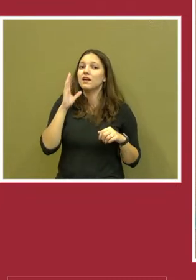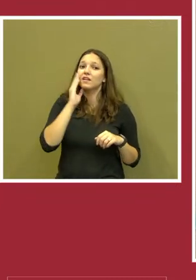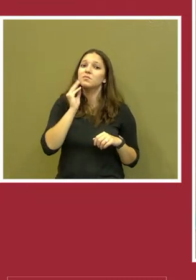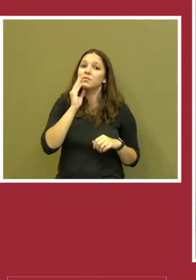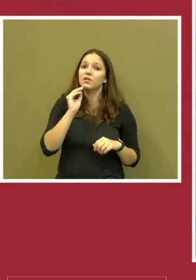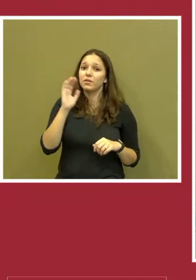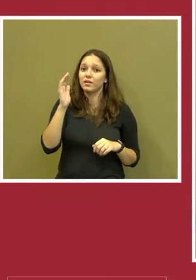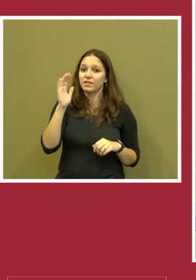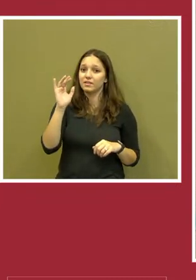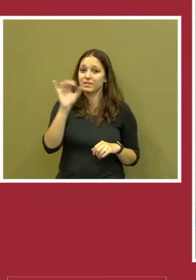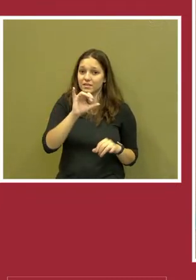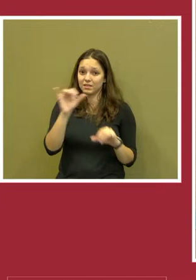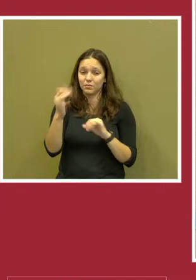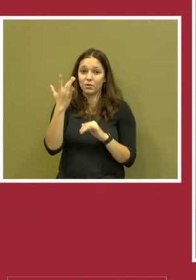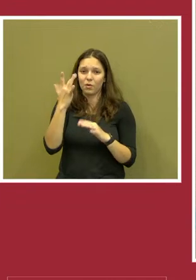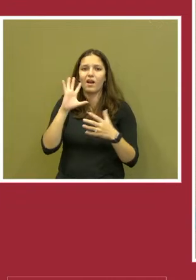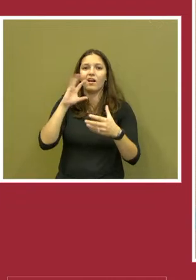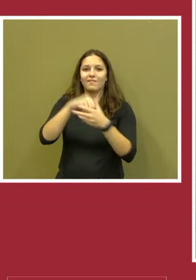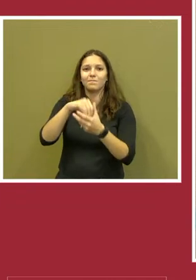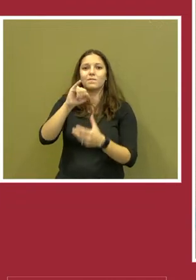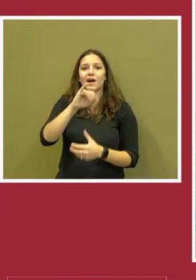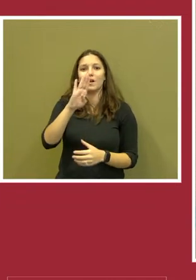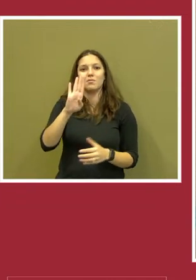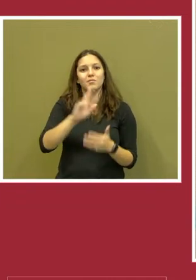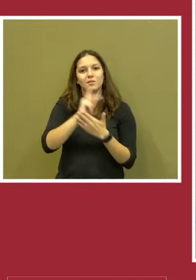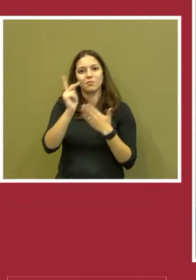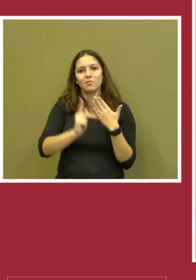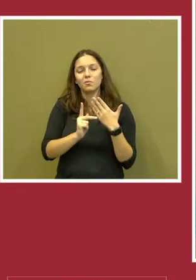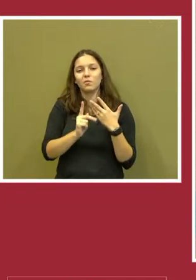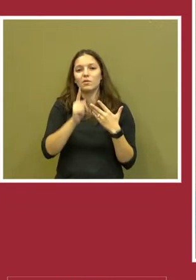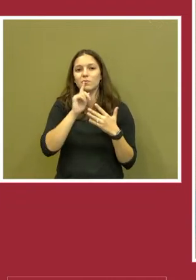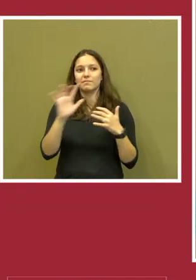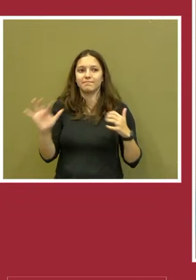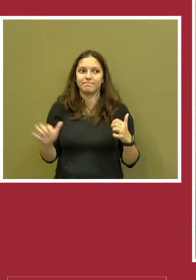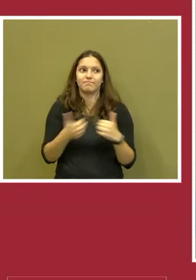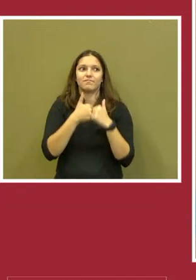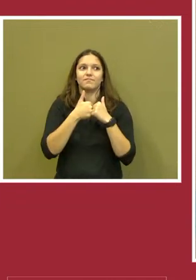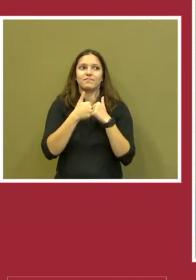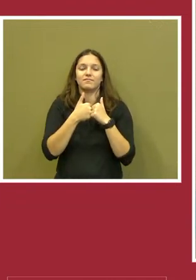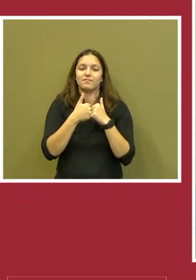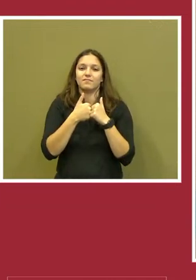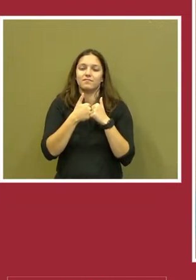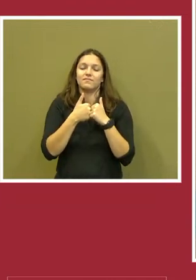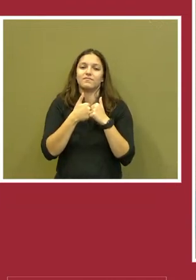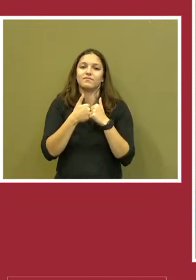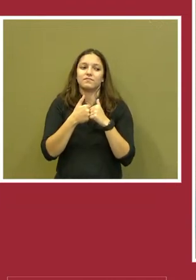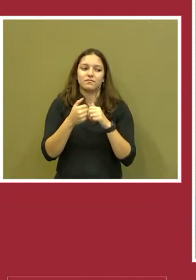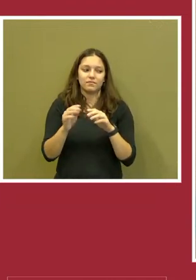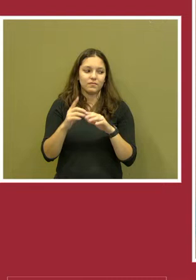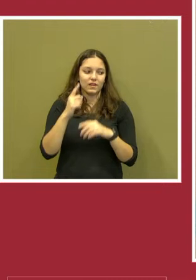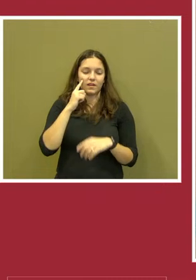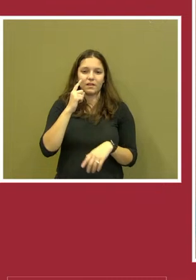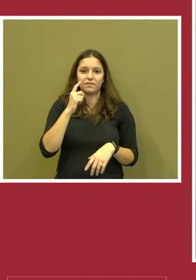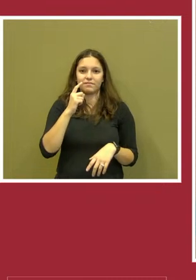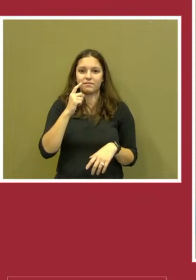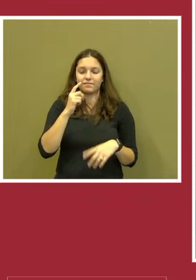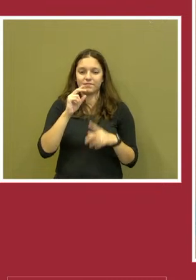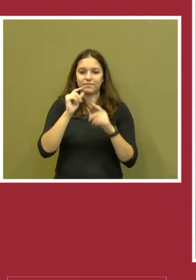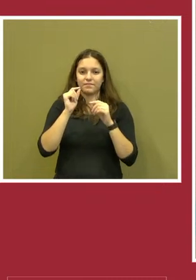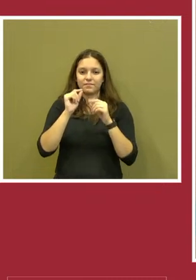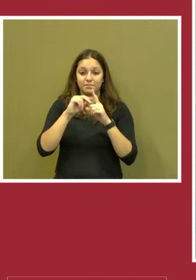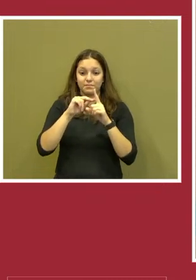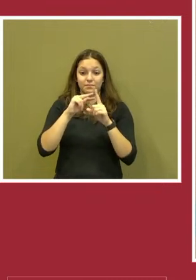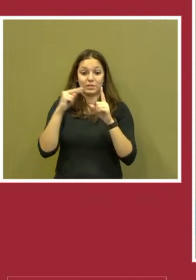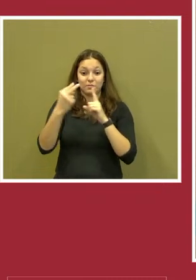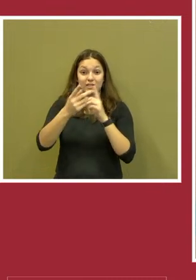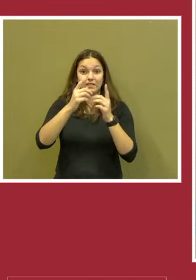me because they were in the IB program. And it's really challenged me to kind of open up my eyes, and you get